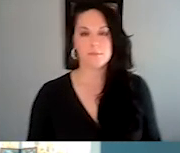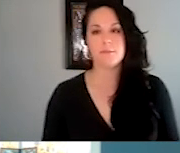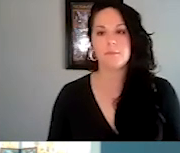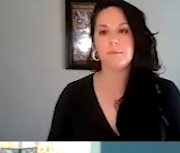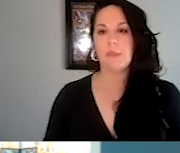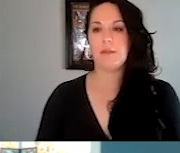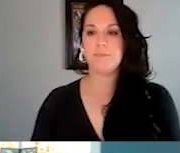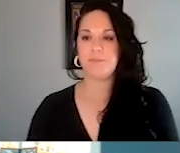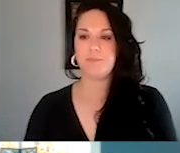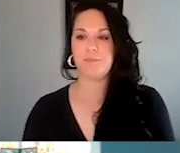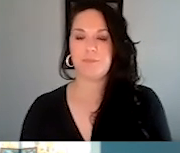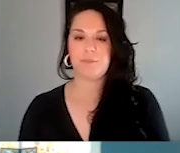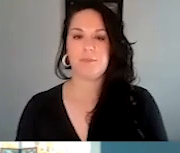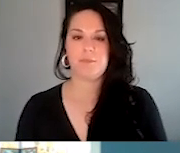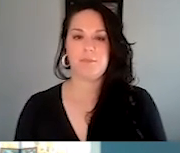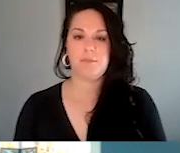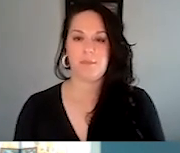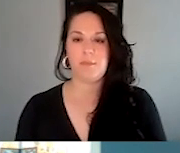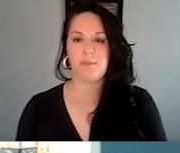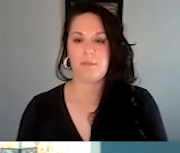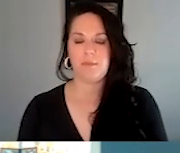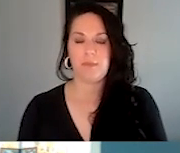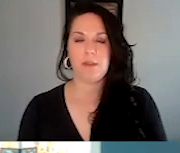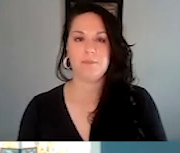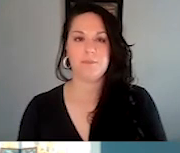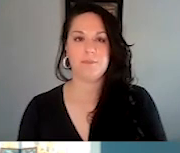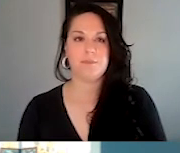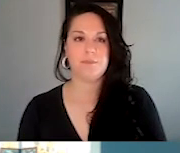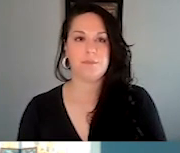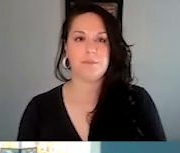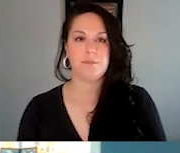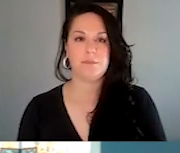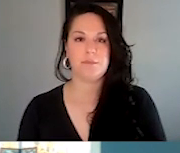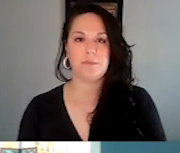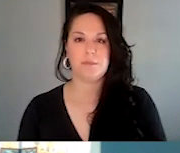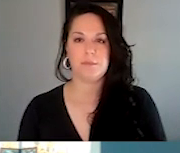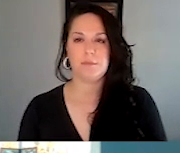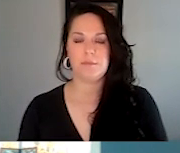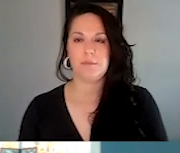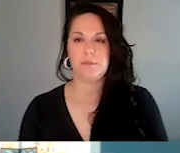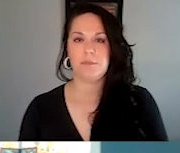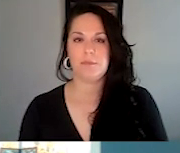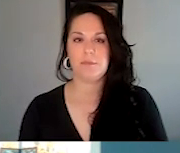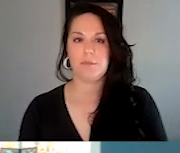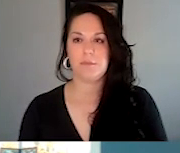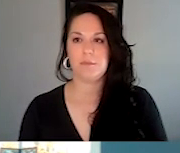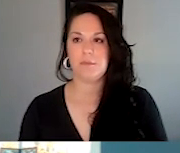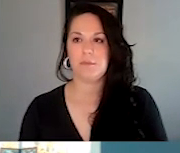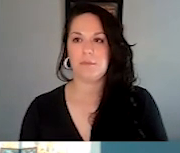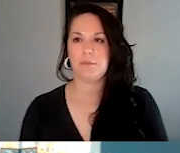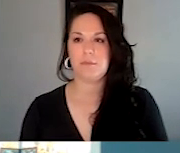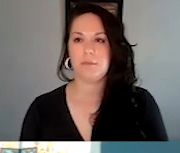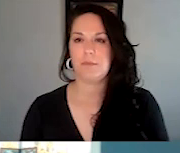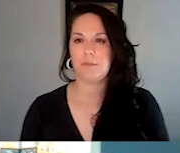Missouri. These guys were inundated with Delta-8. And they really